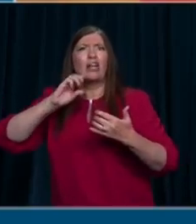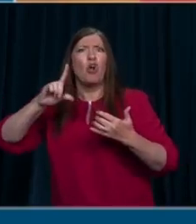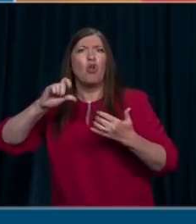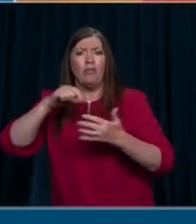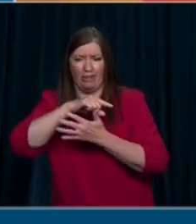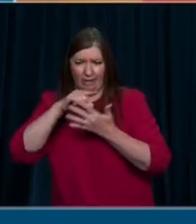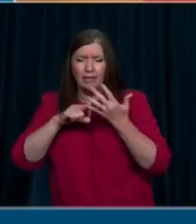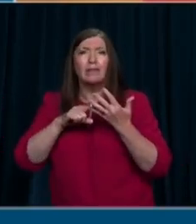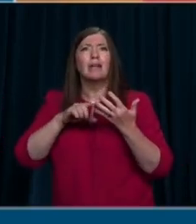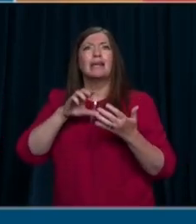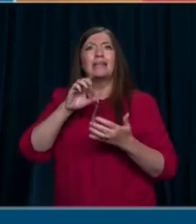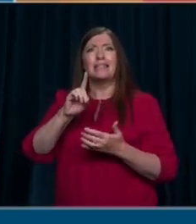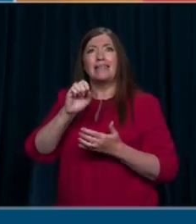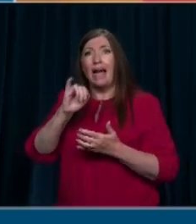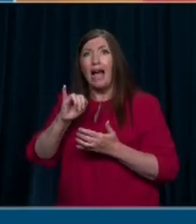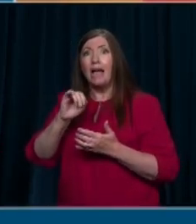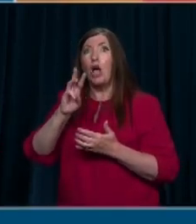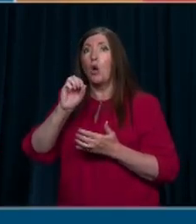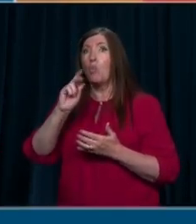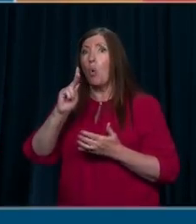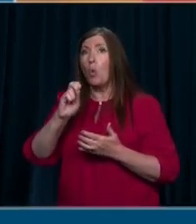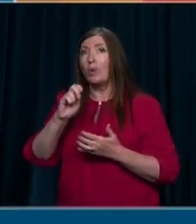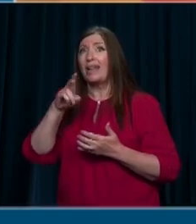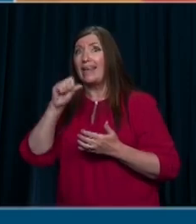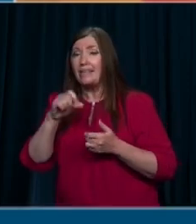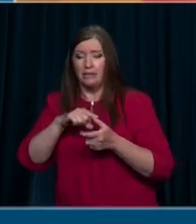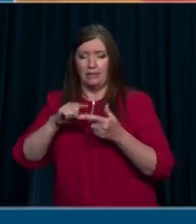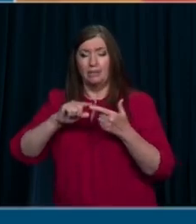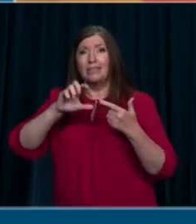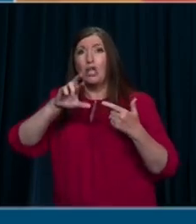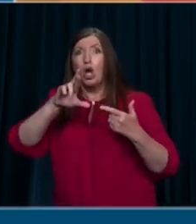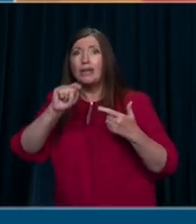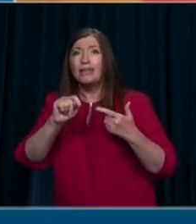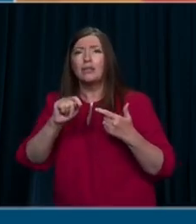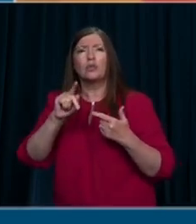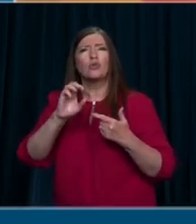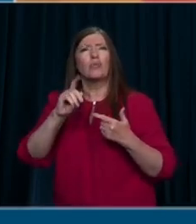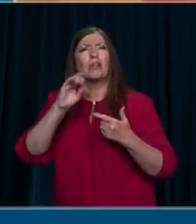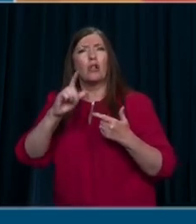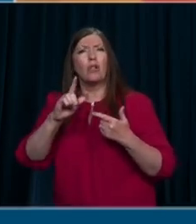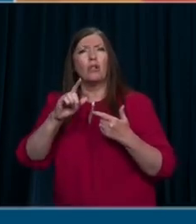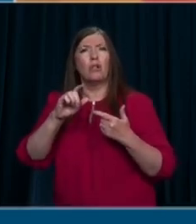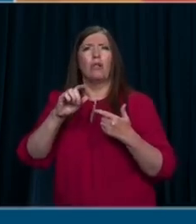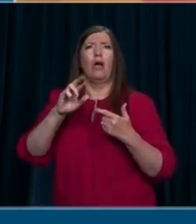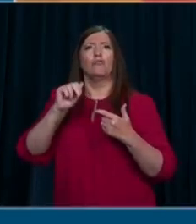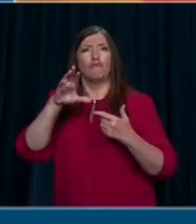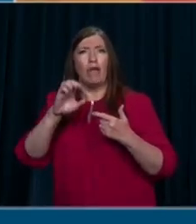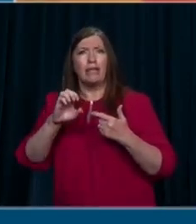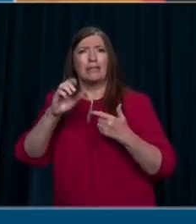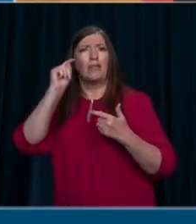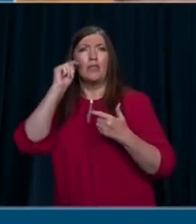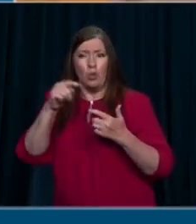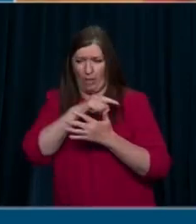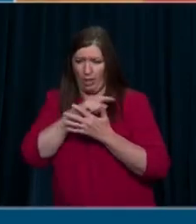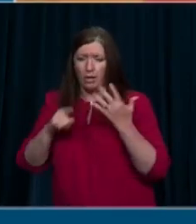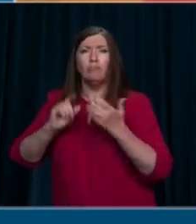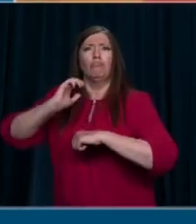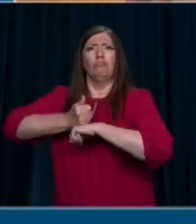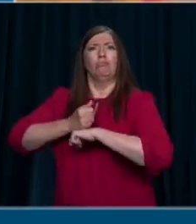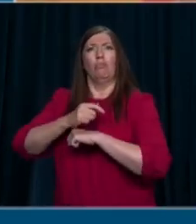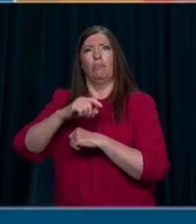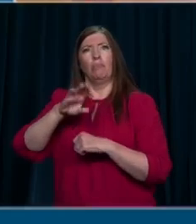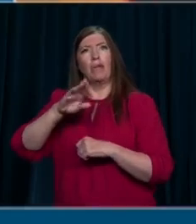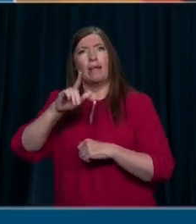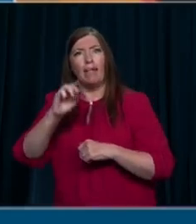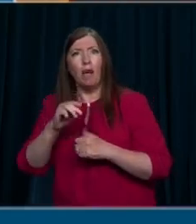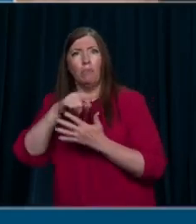DEI wokeness, the CRT, critical race theory wokeness that created the Black Lives Matter movement and other